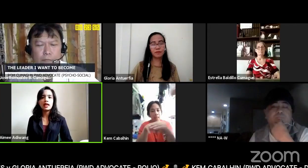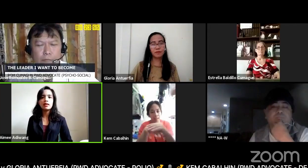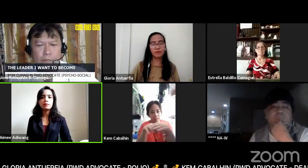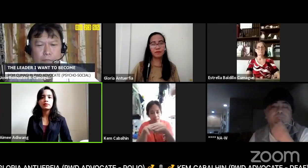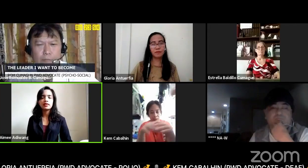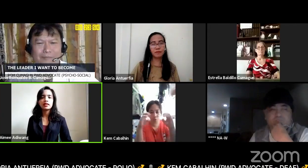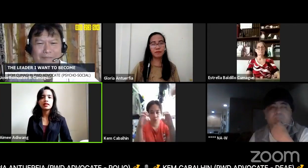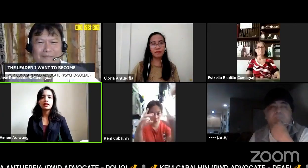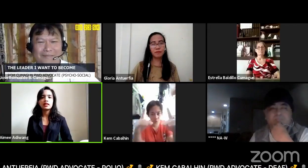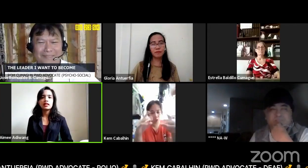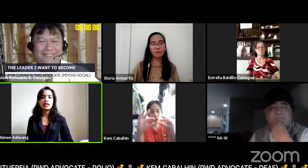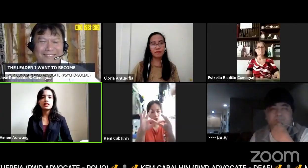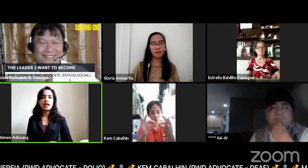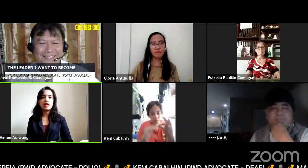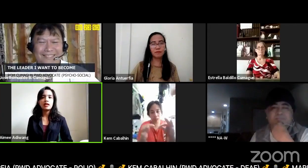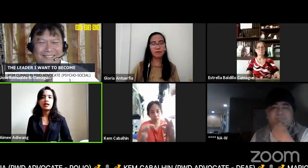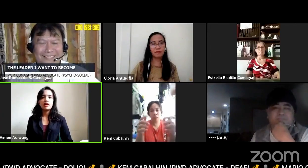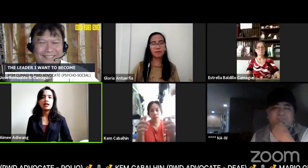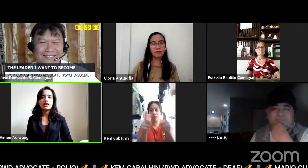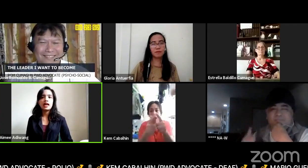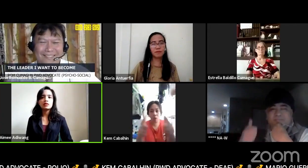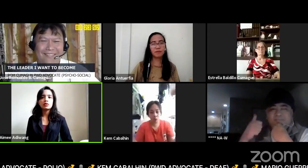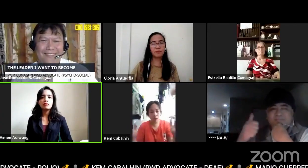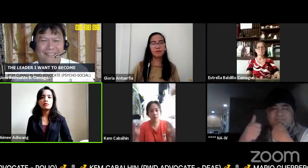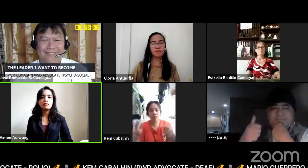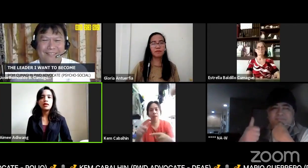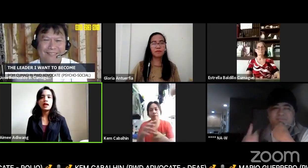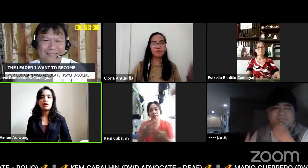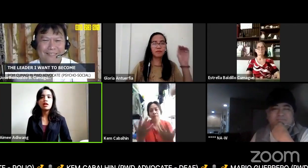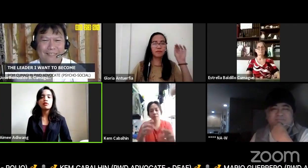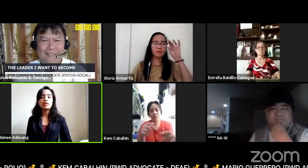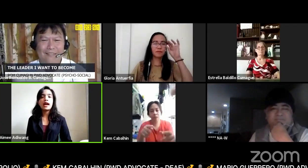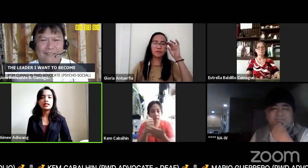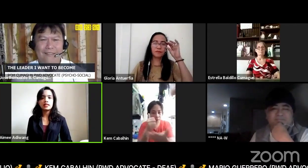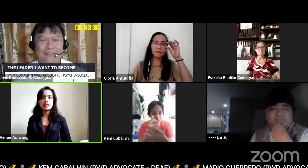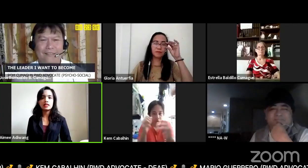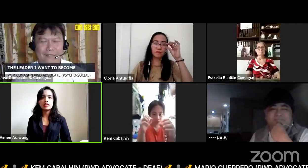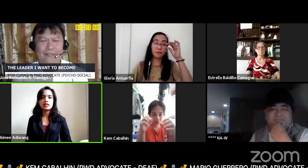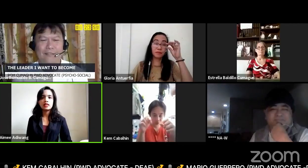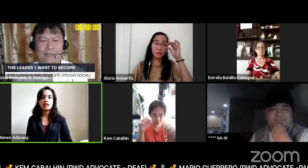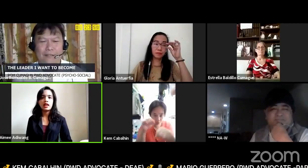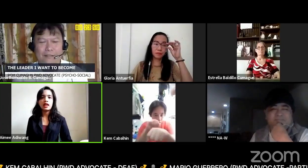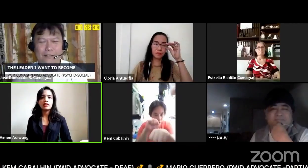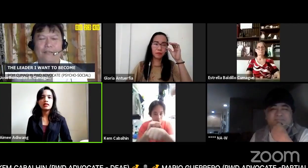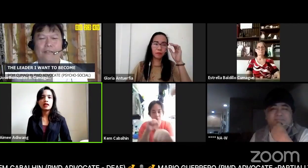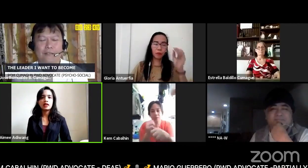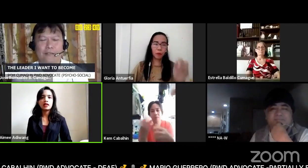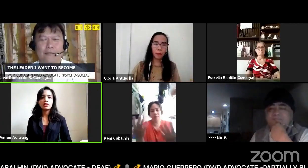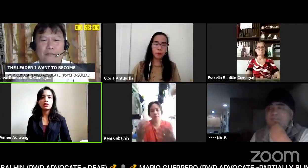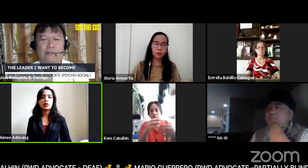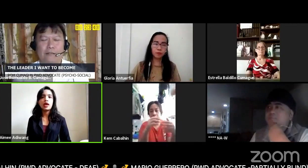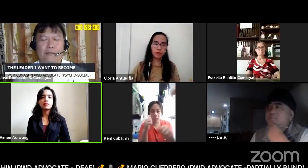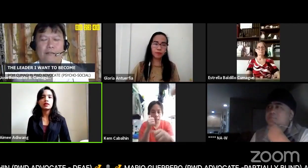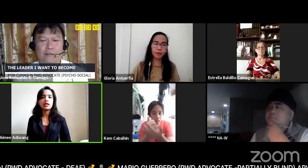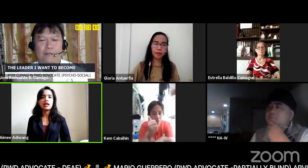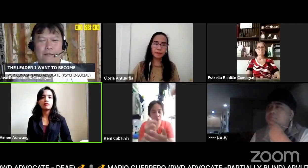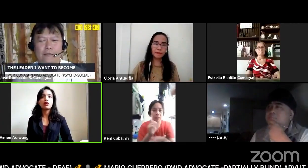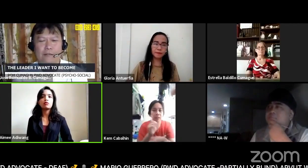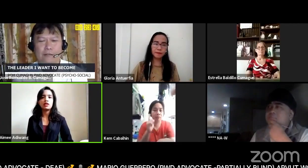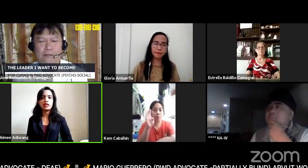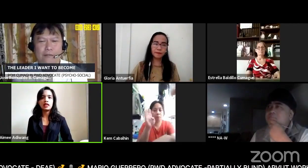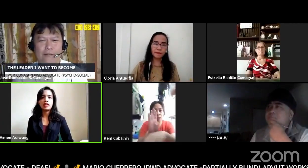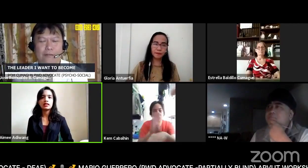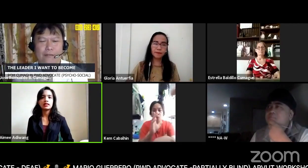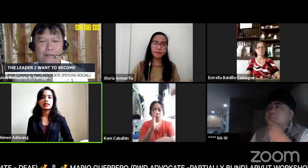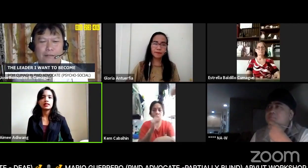language as well, kasi that would be one of the access and to help the